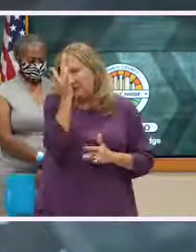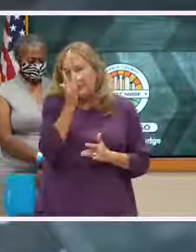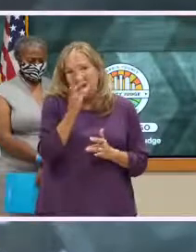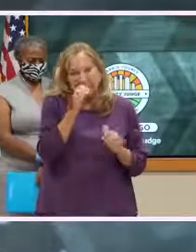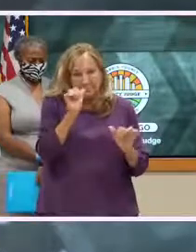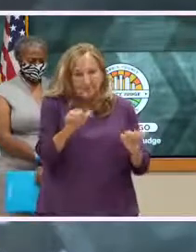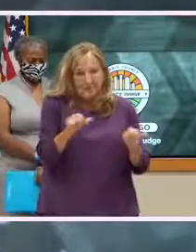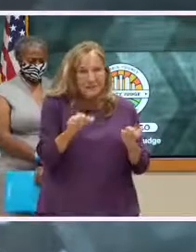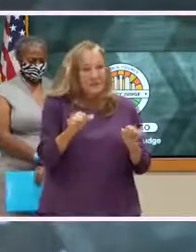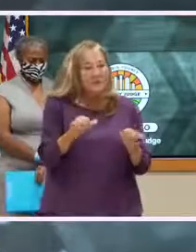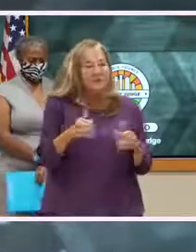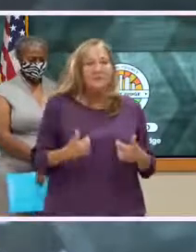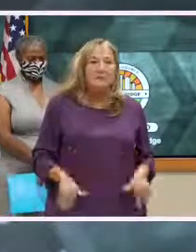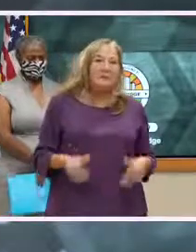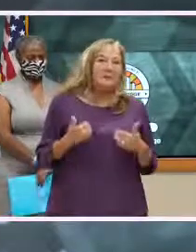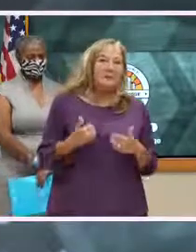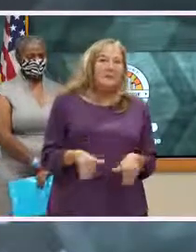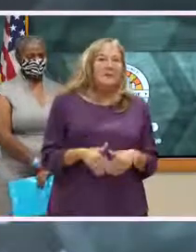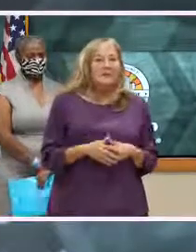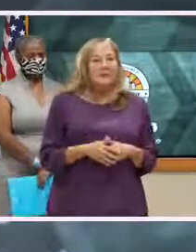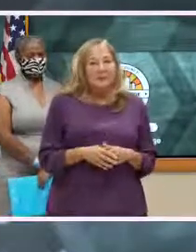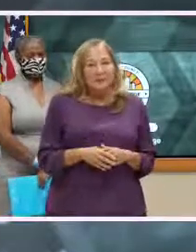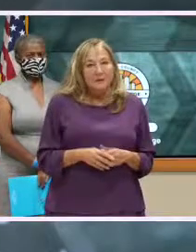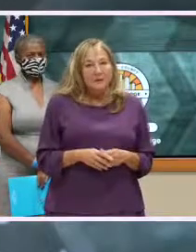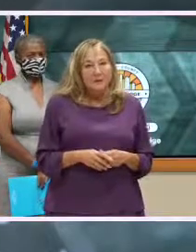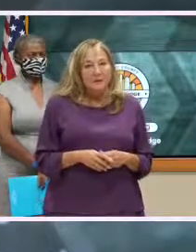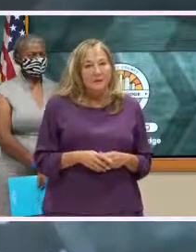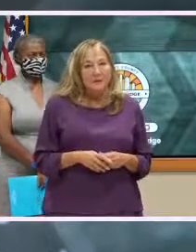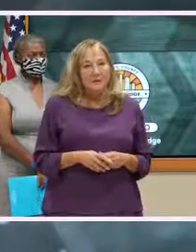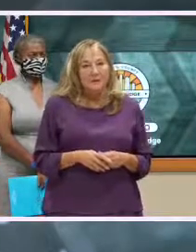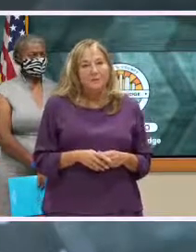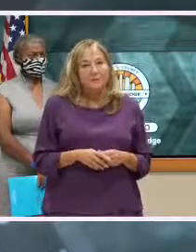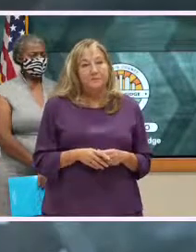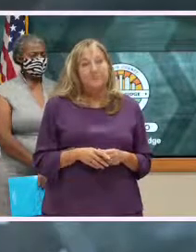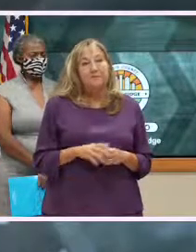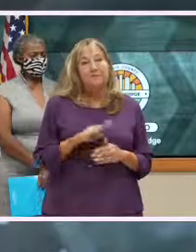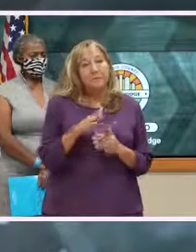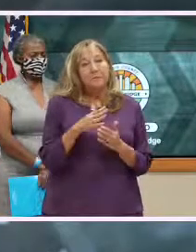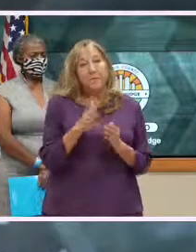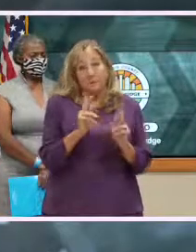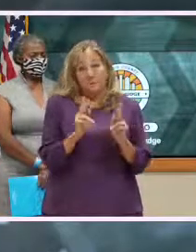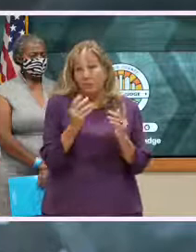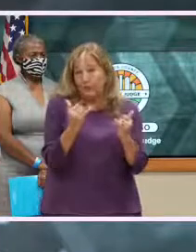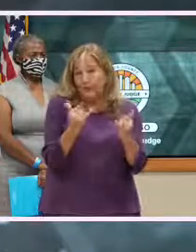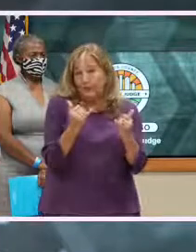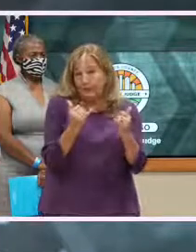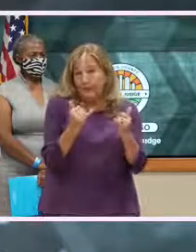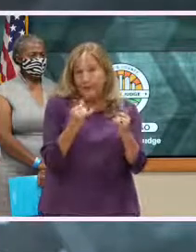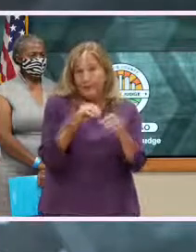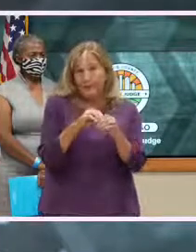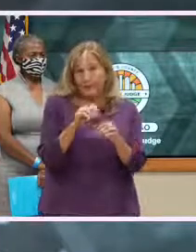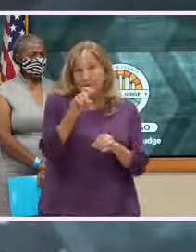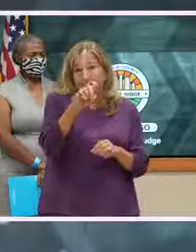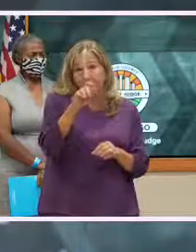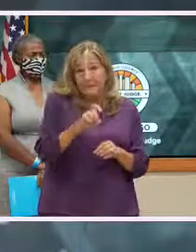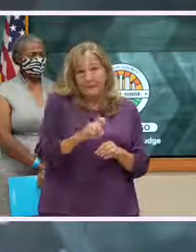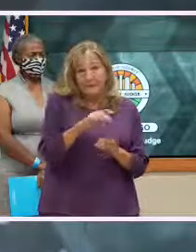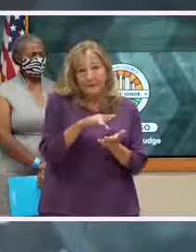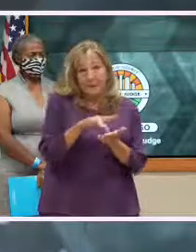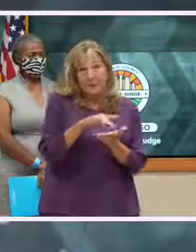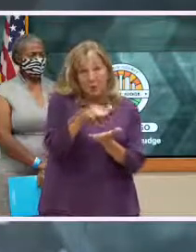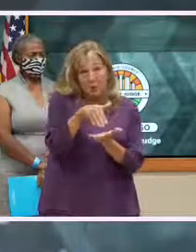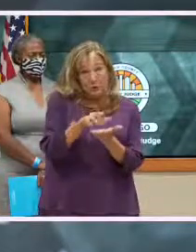judge mentioned, essentially all of the individuals hospitalized right now in our Texas Medical Center